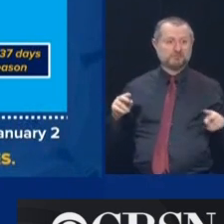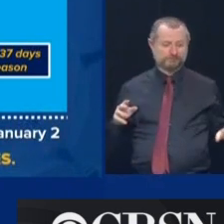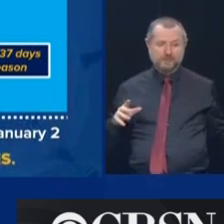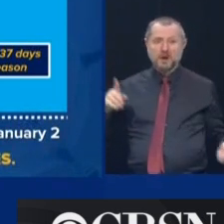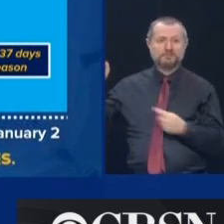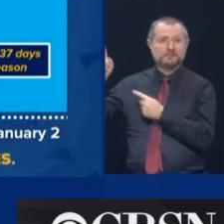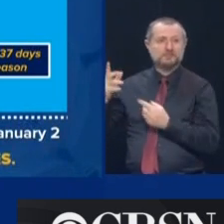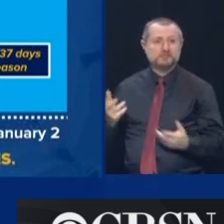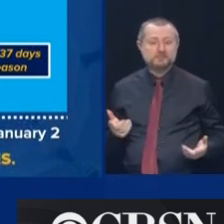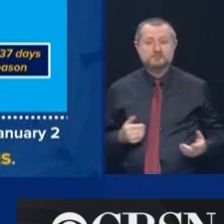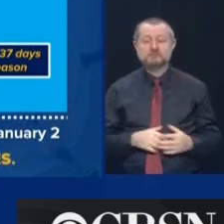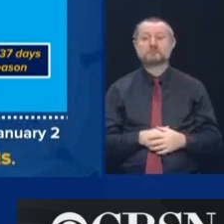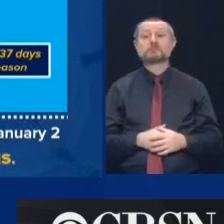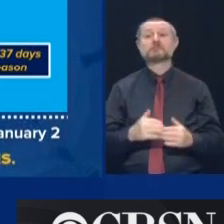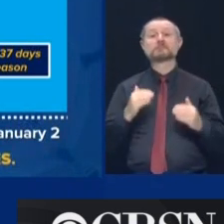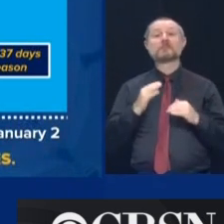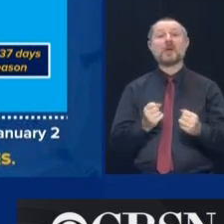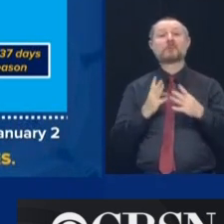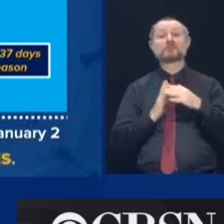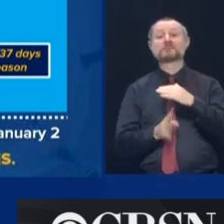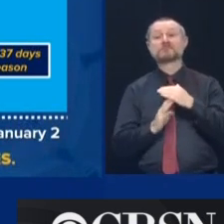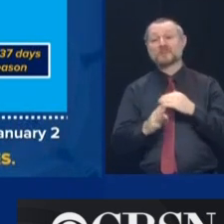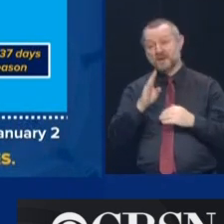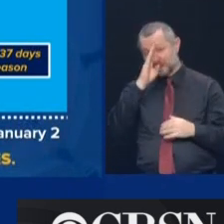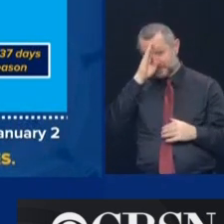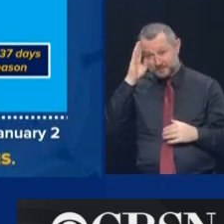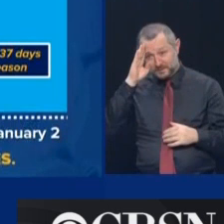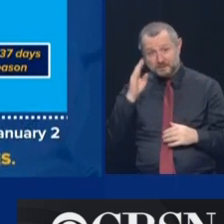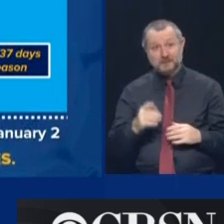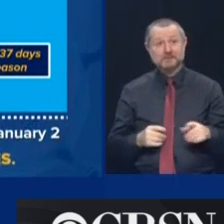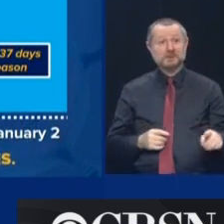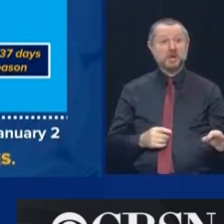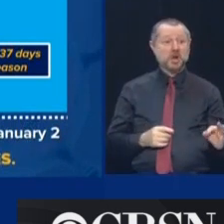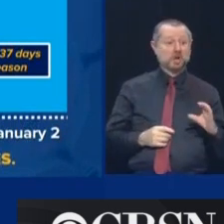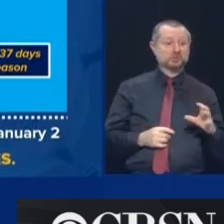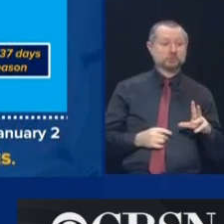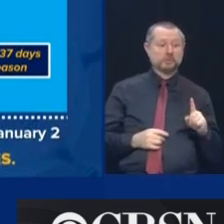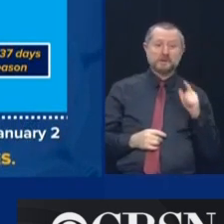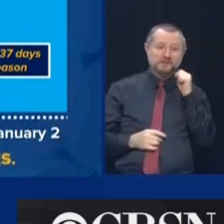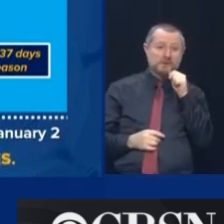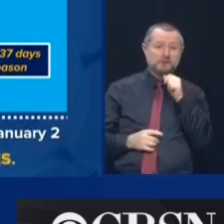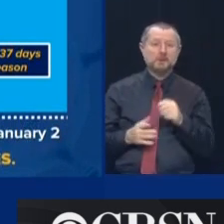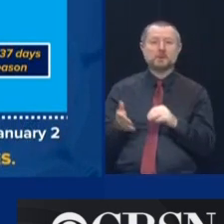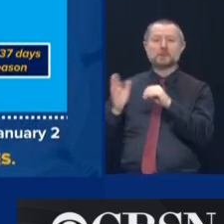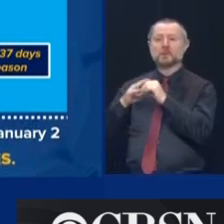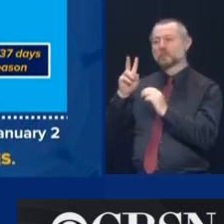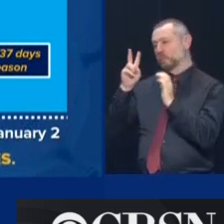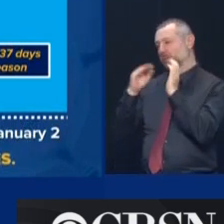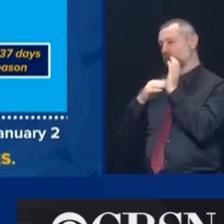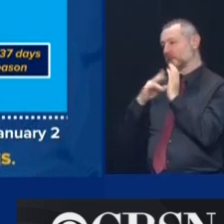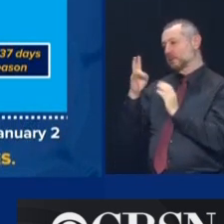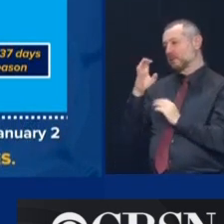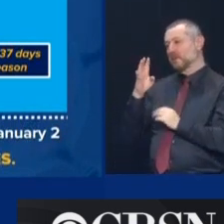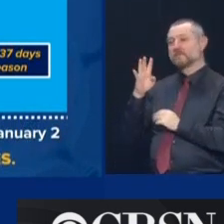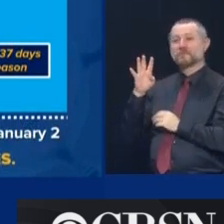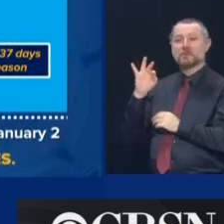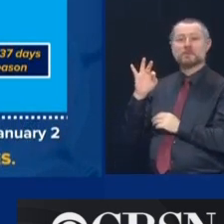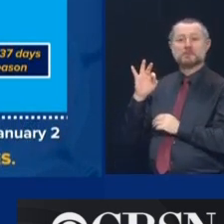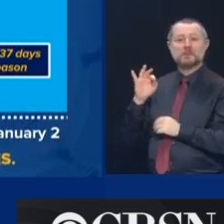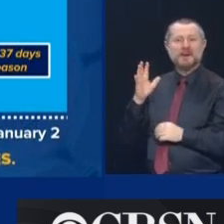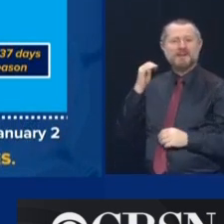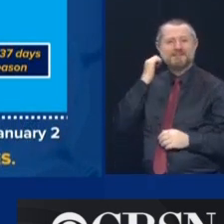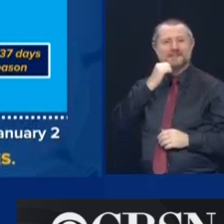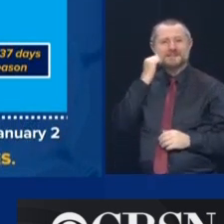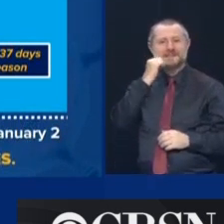Number of hospitalizations would go from 900 to 2,700 on a daily